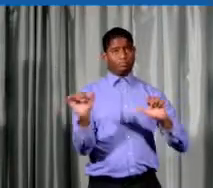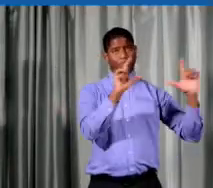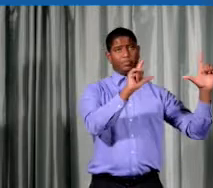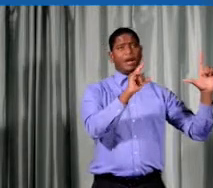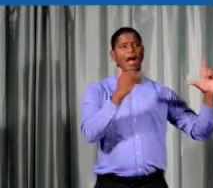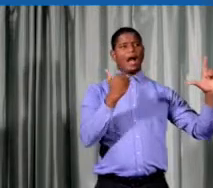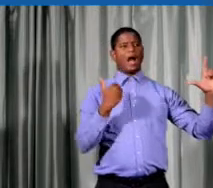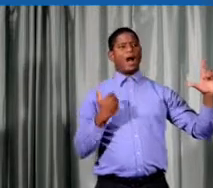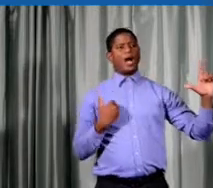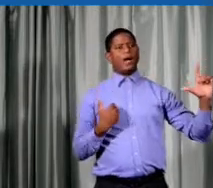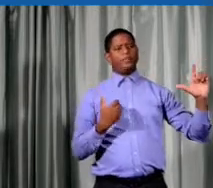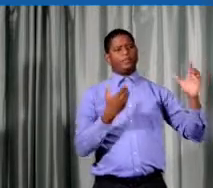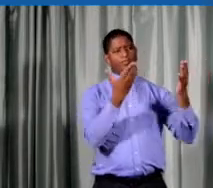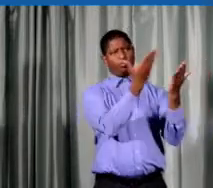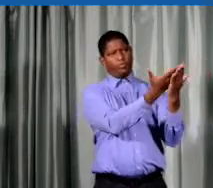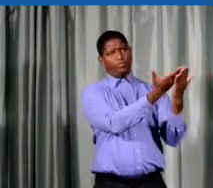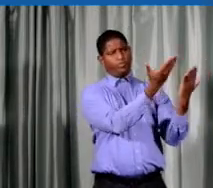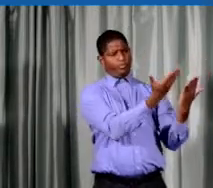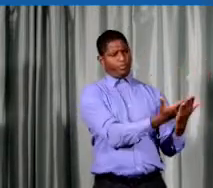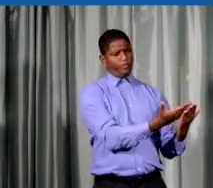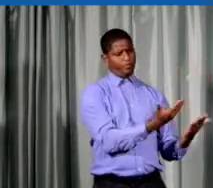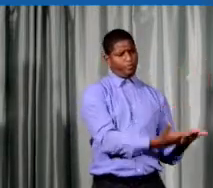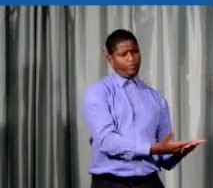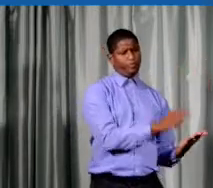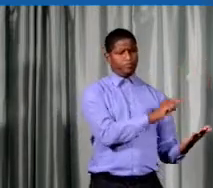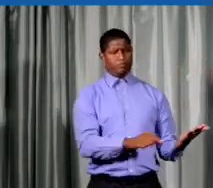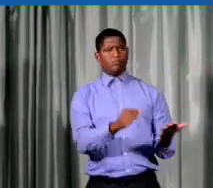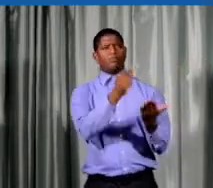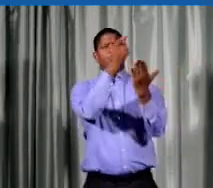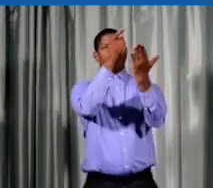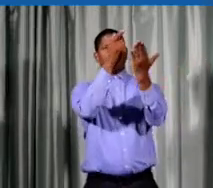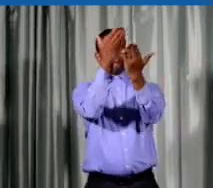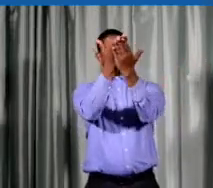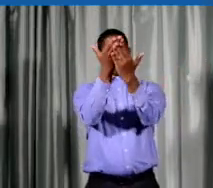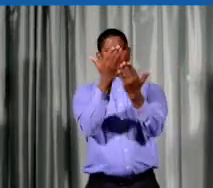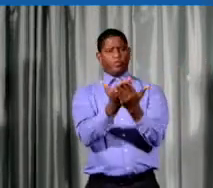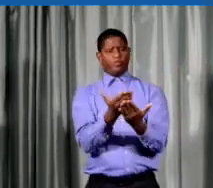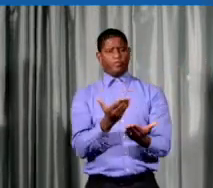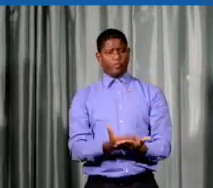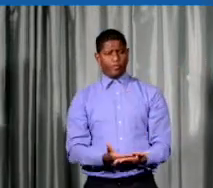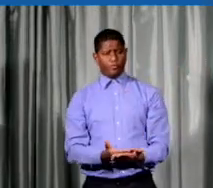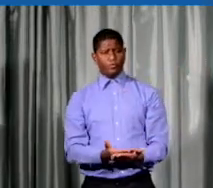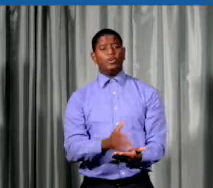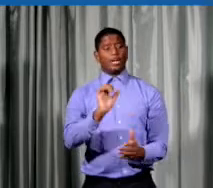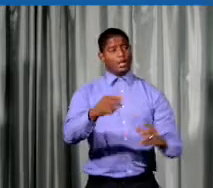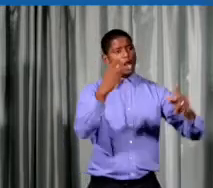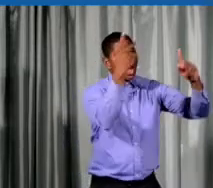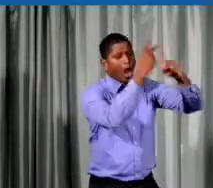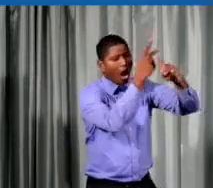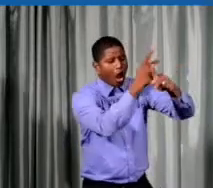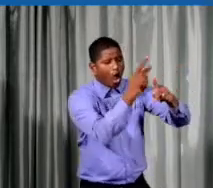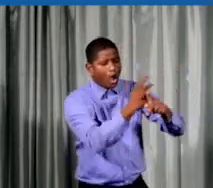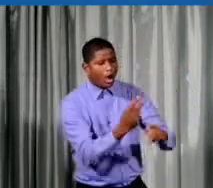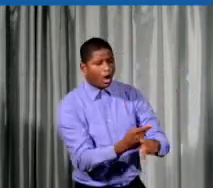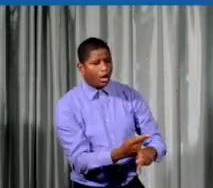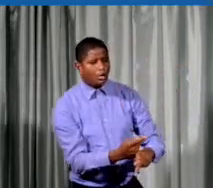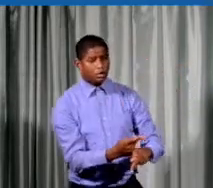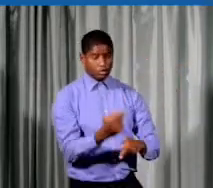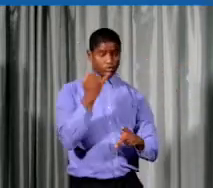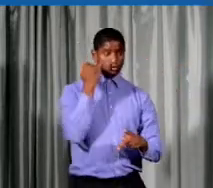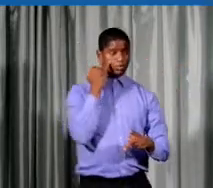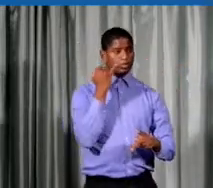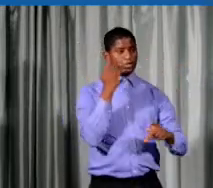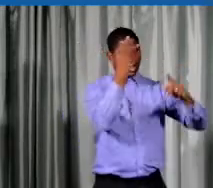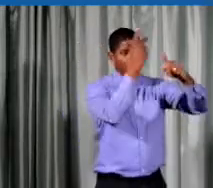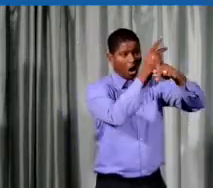the purpose of the documentation is the check and balance, so that somebody in your business, if it's you doing this,